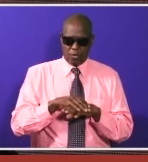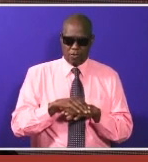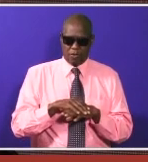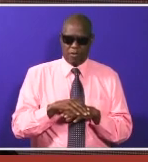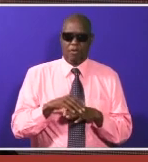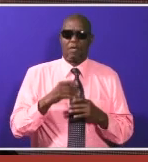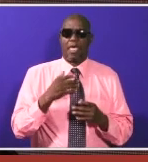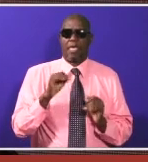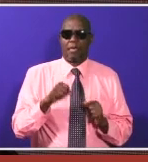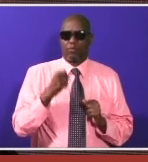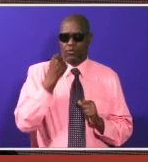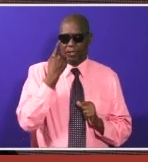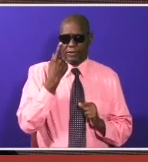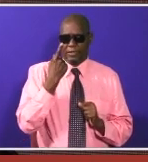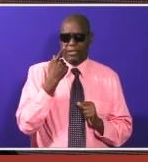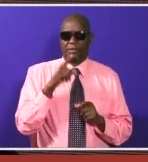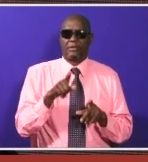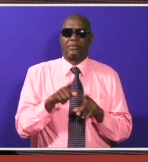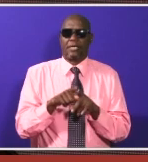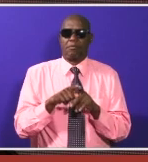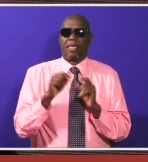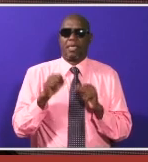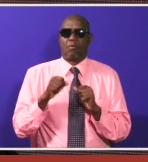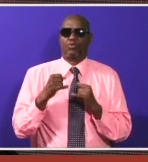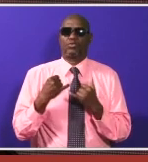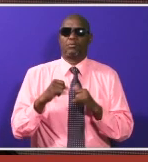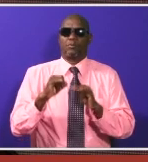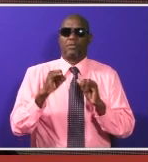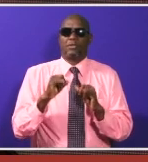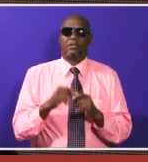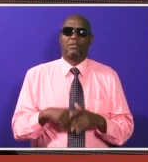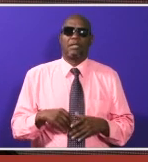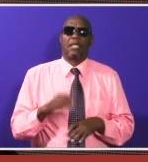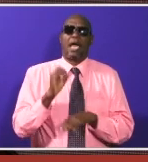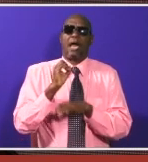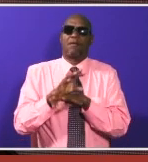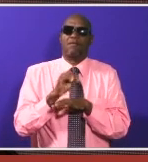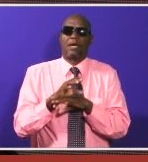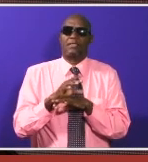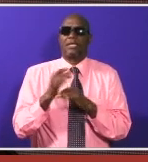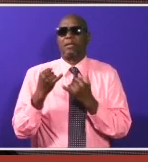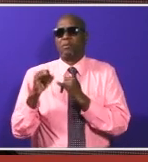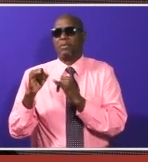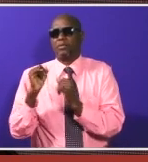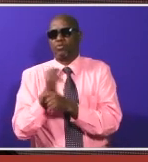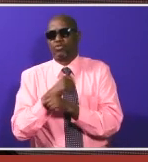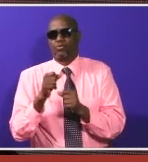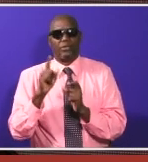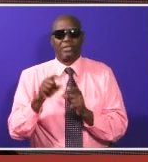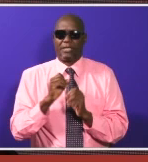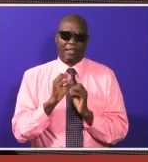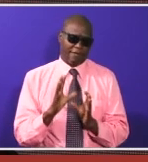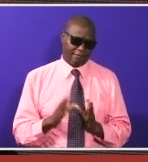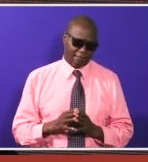it and they're able to implement it, because it's needless to give advice which cannot be implemented. So part of the monitoring and